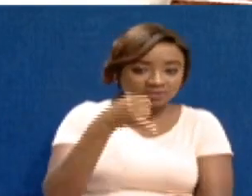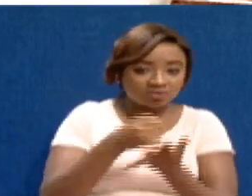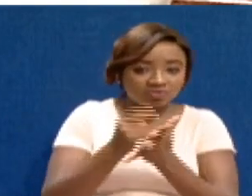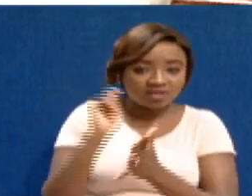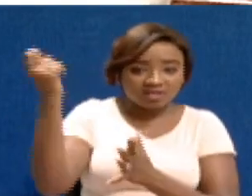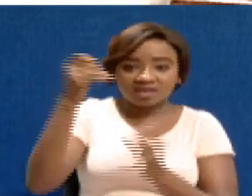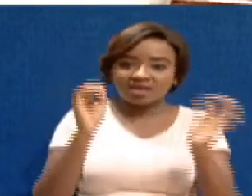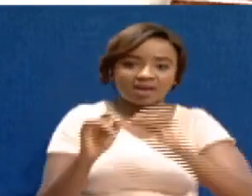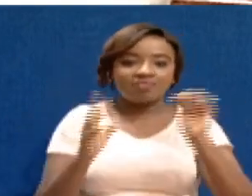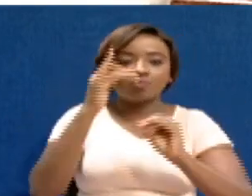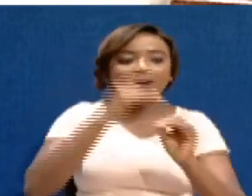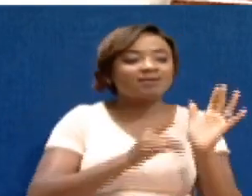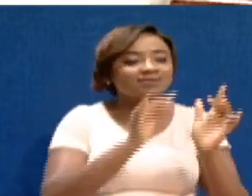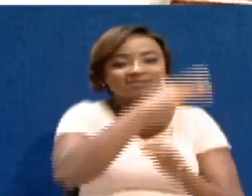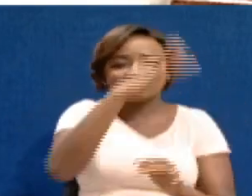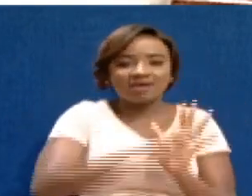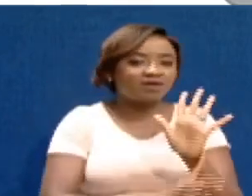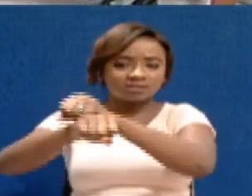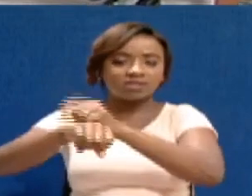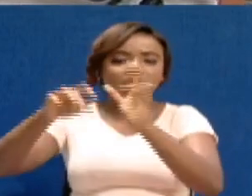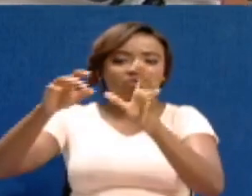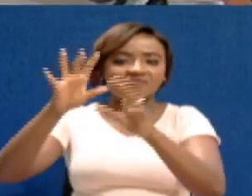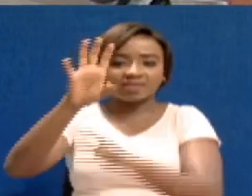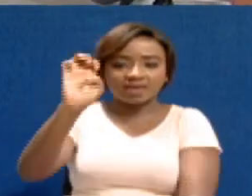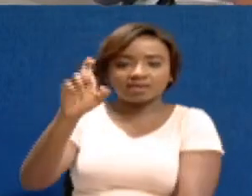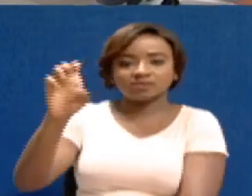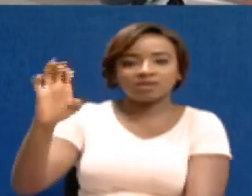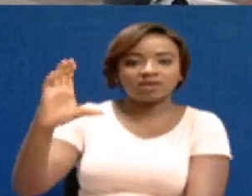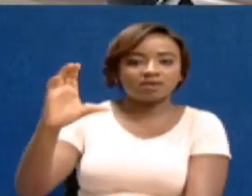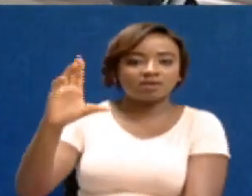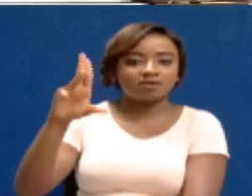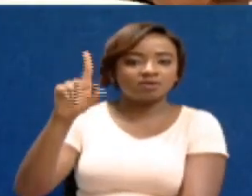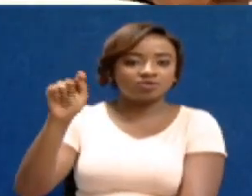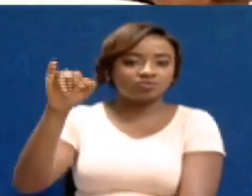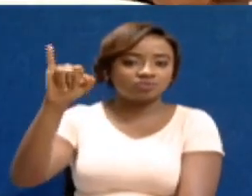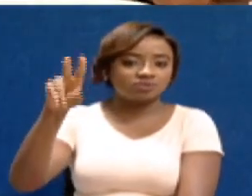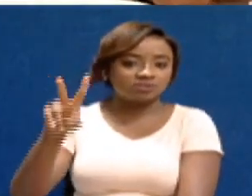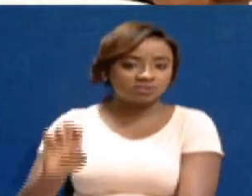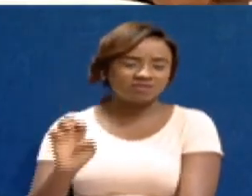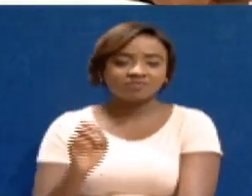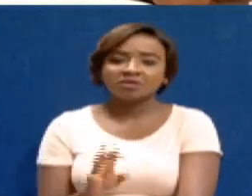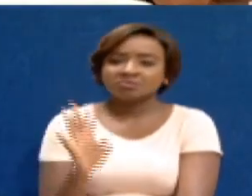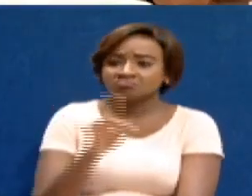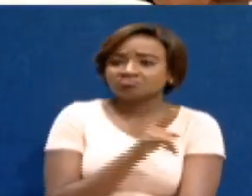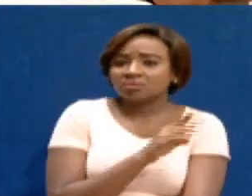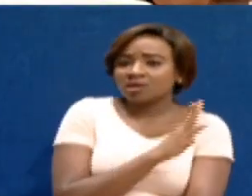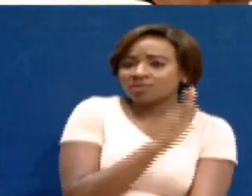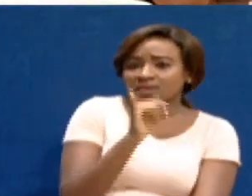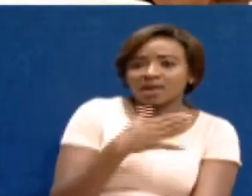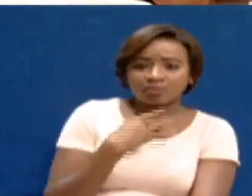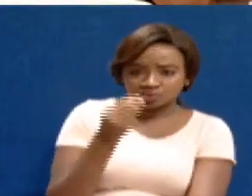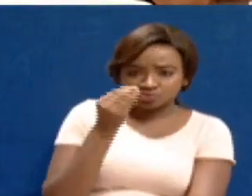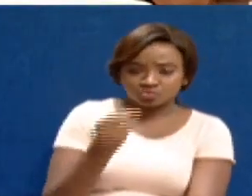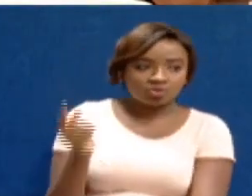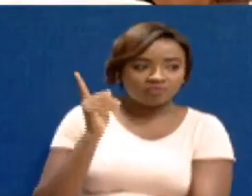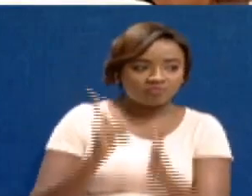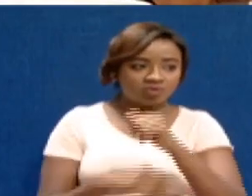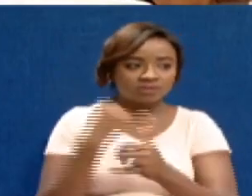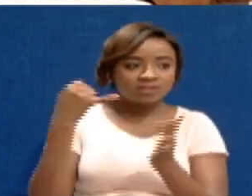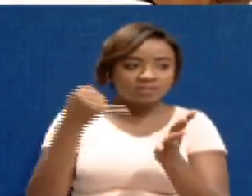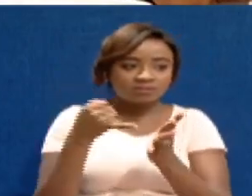which I didn't argue about. We then thought they were going to now give those challenges to the ministries to